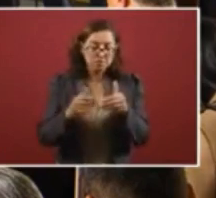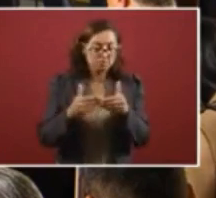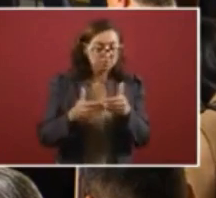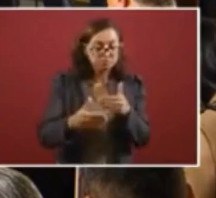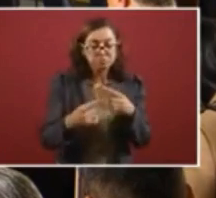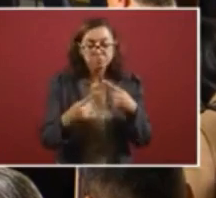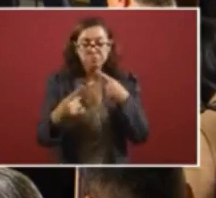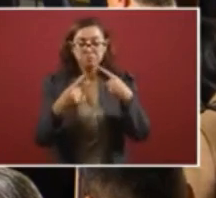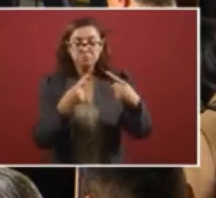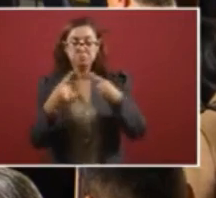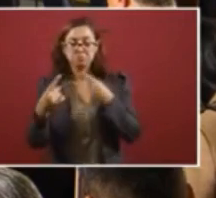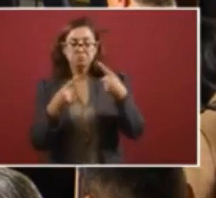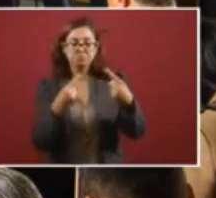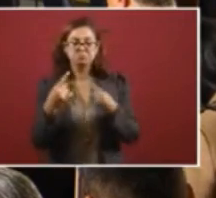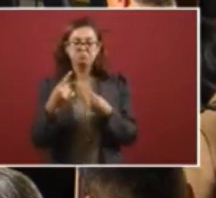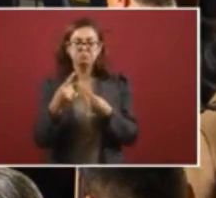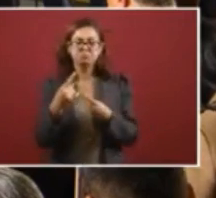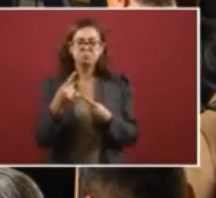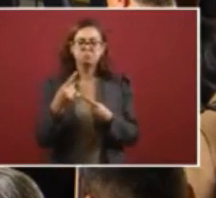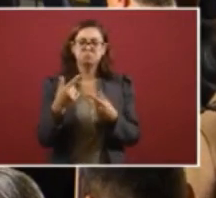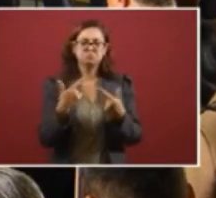since the initiation